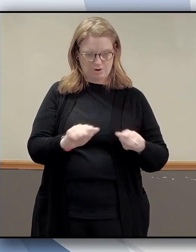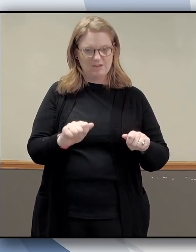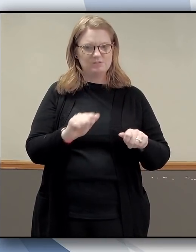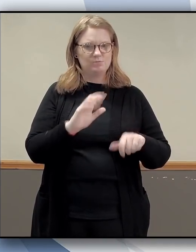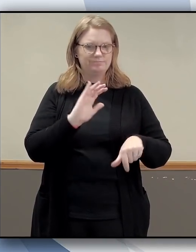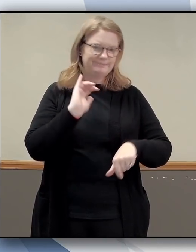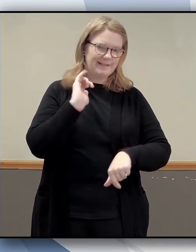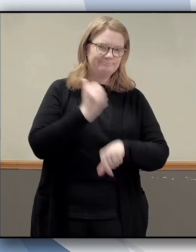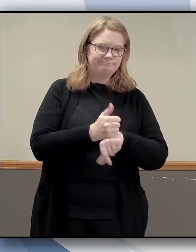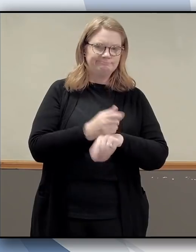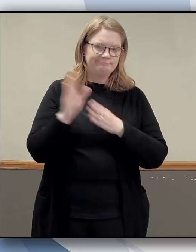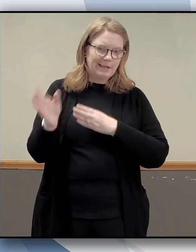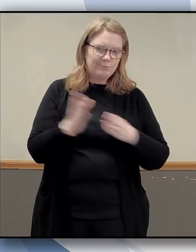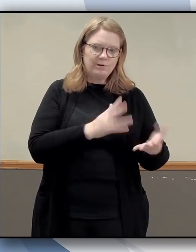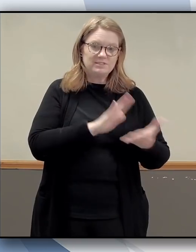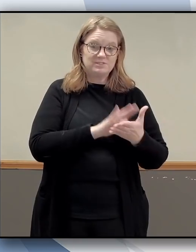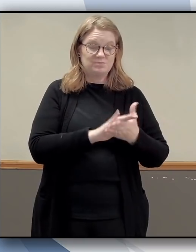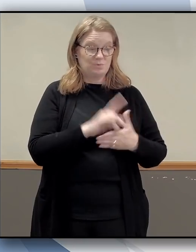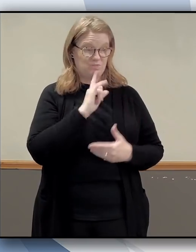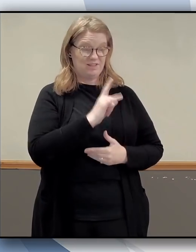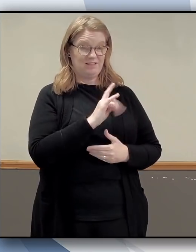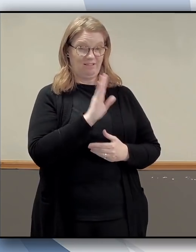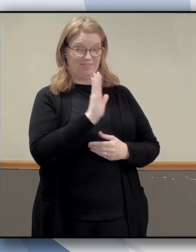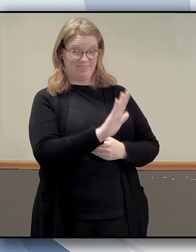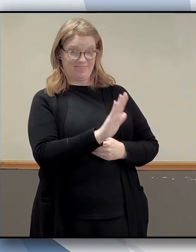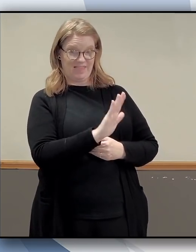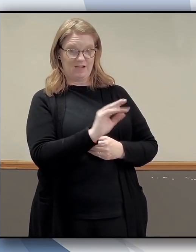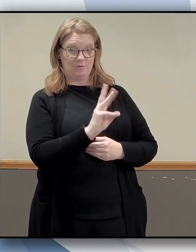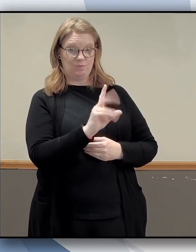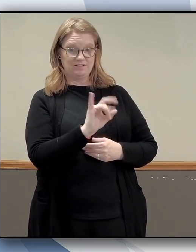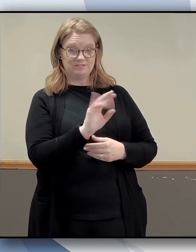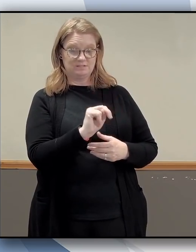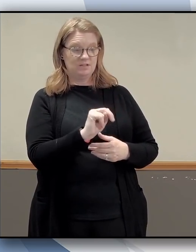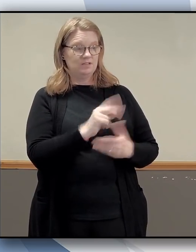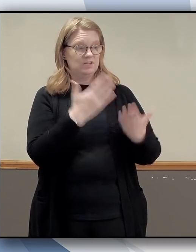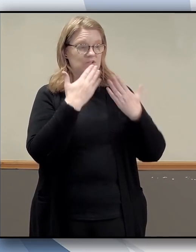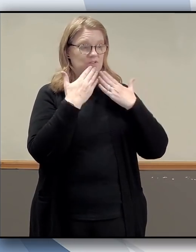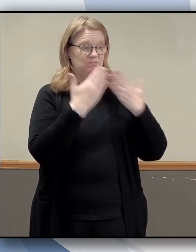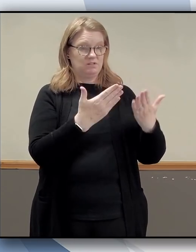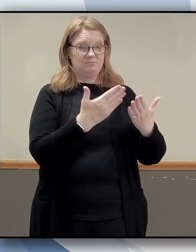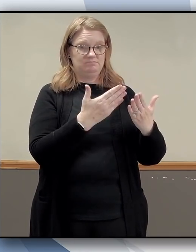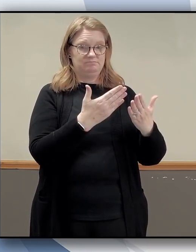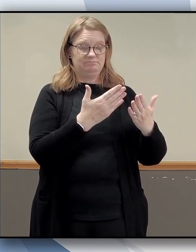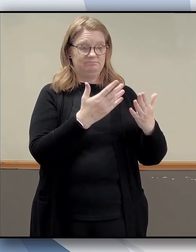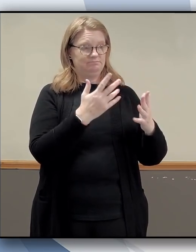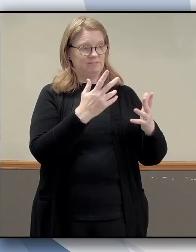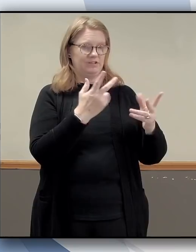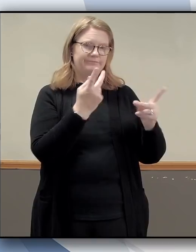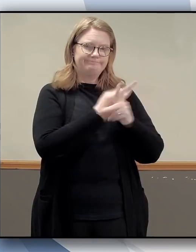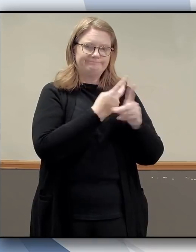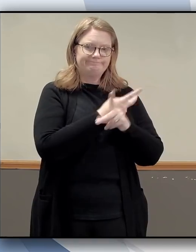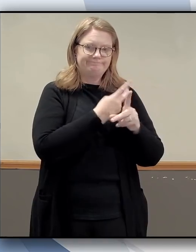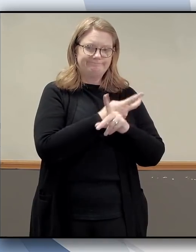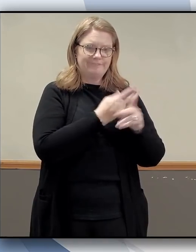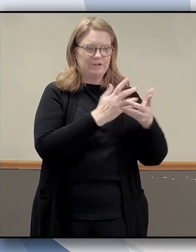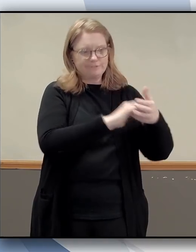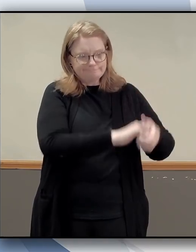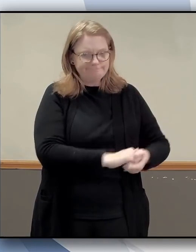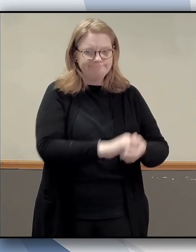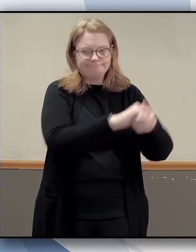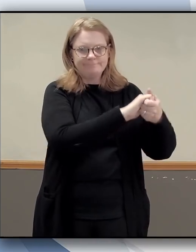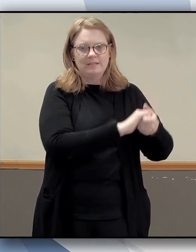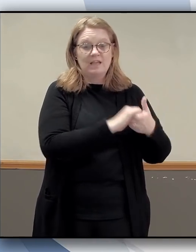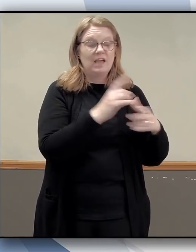congratulate everybody on both sides for finding and seeking a solution. Good news, and good news for recruiting workforce to our